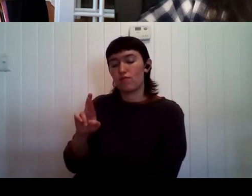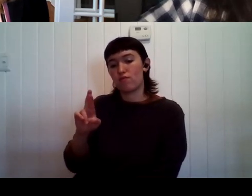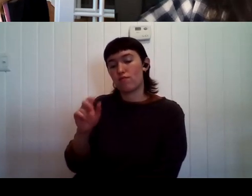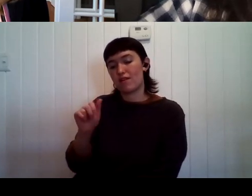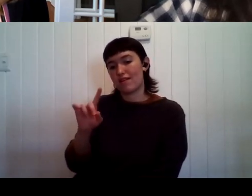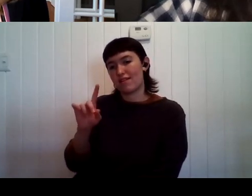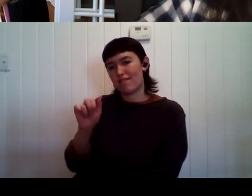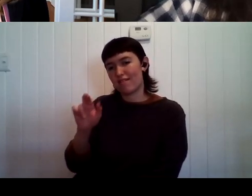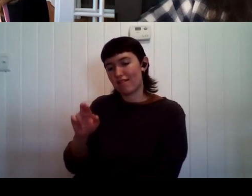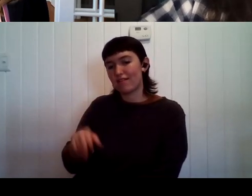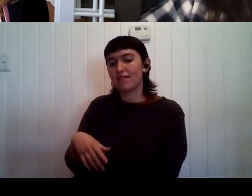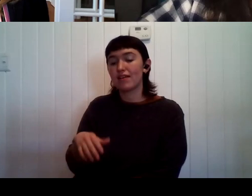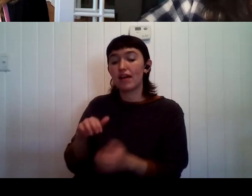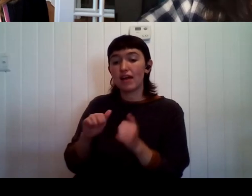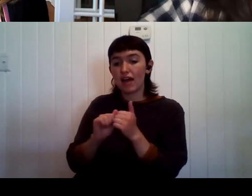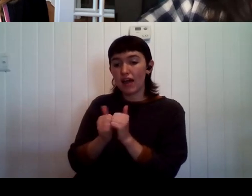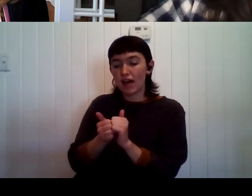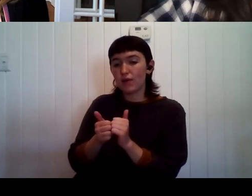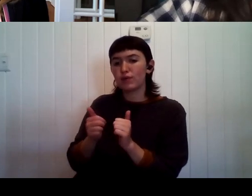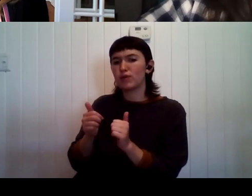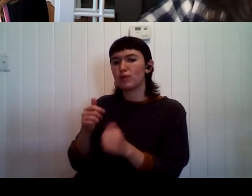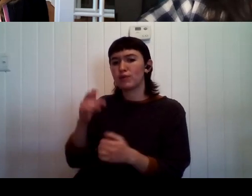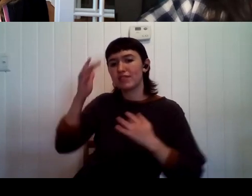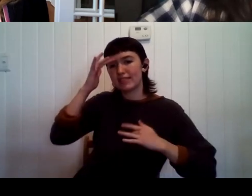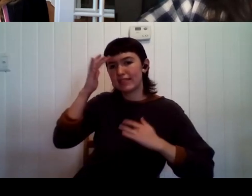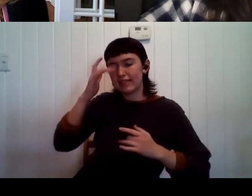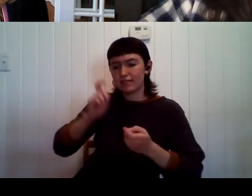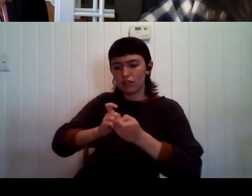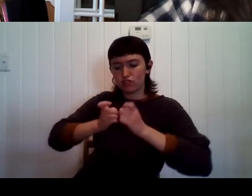/ viruses mutate inside pigs and other animals?